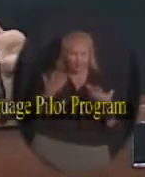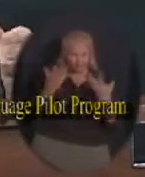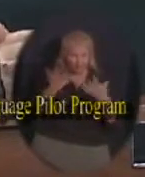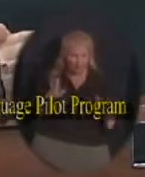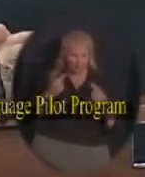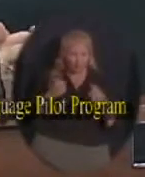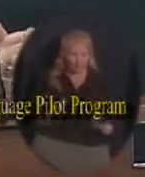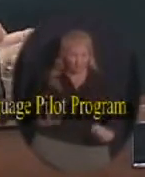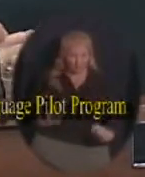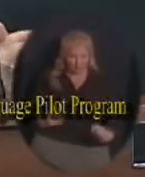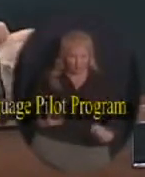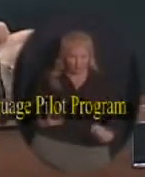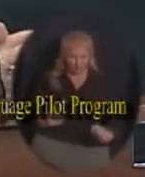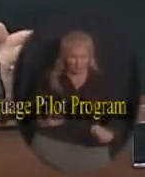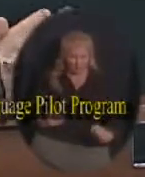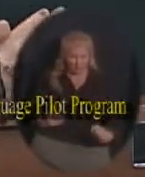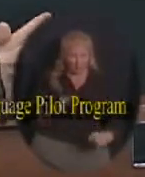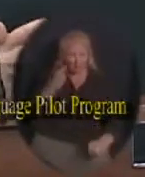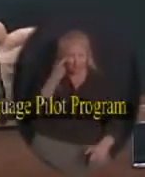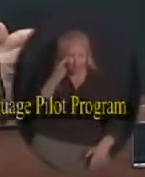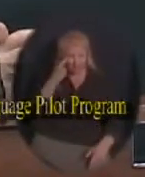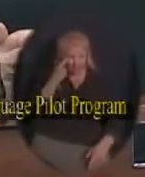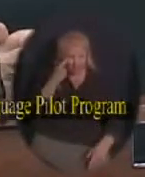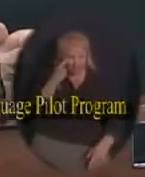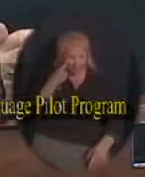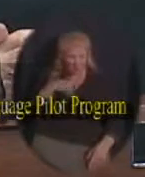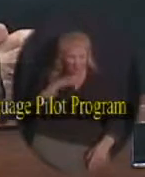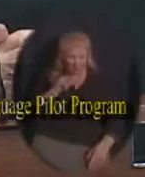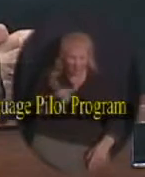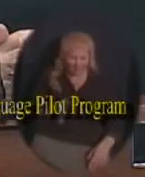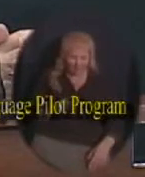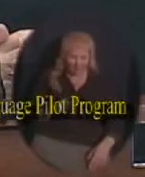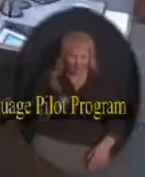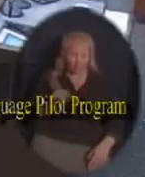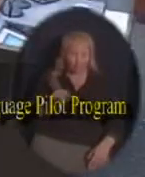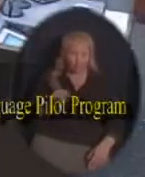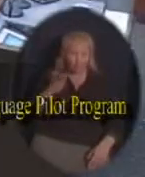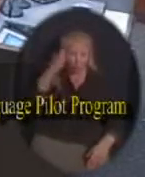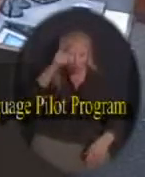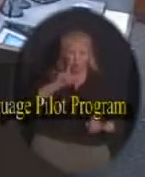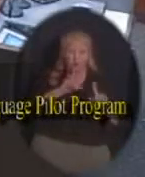it will address a lot of those questions. Maybe not all of them, but I think a lot of them.